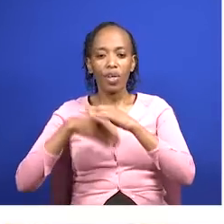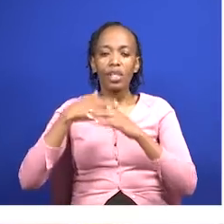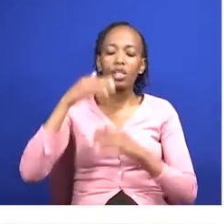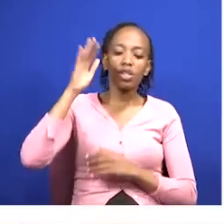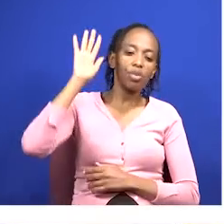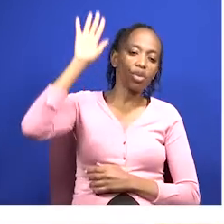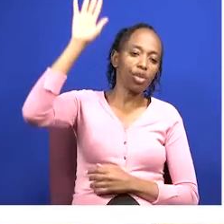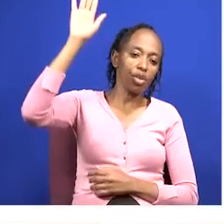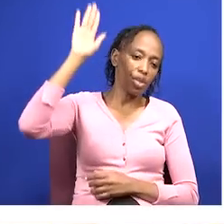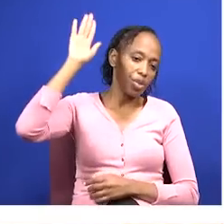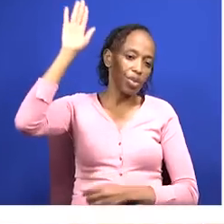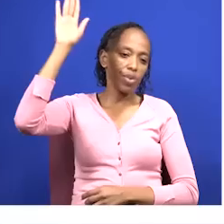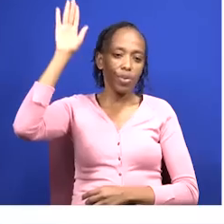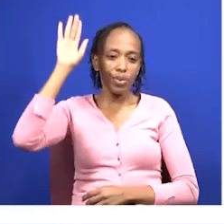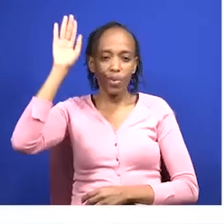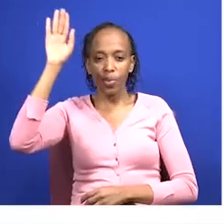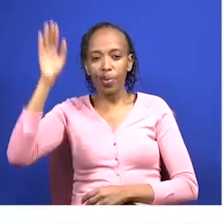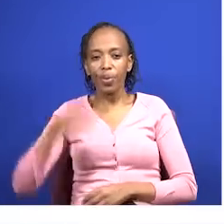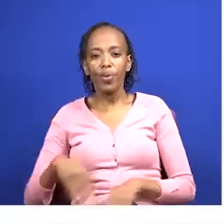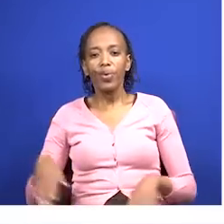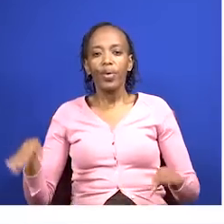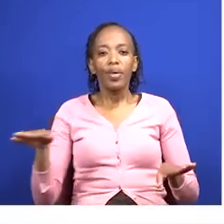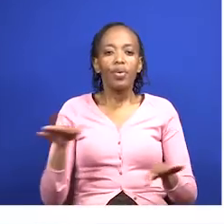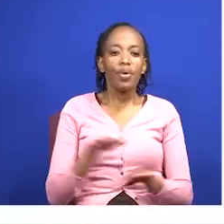surrender all to you.